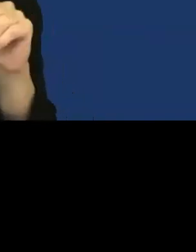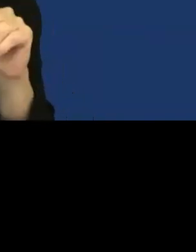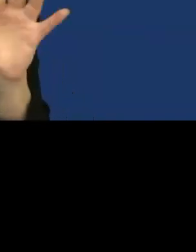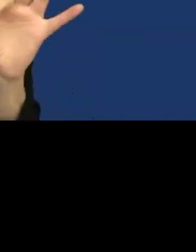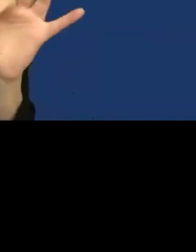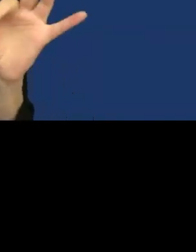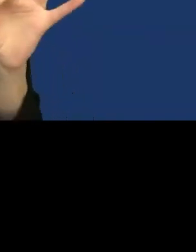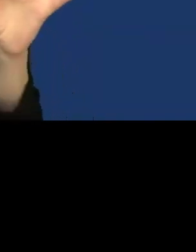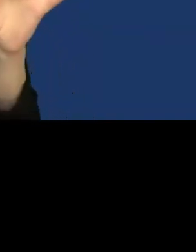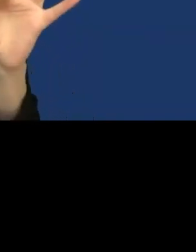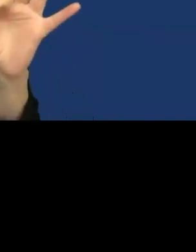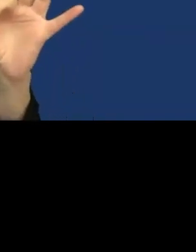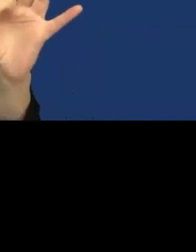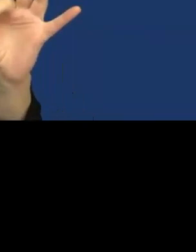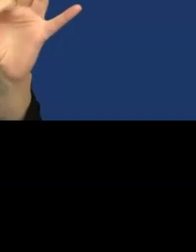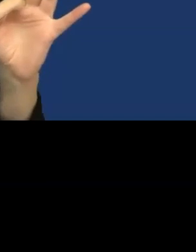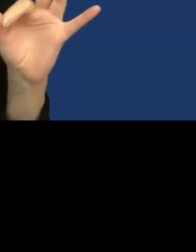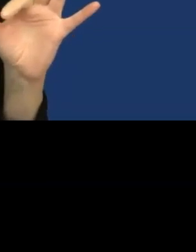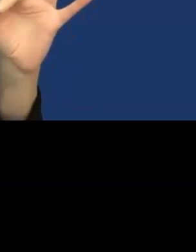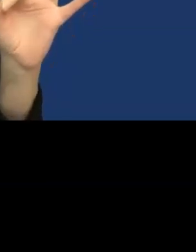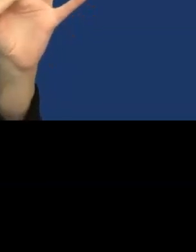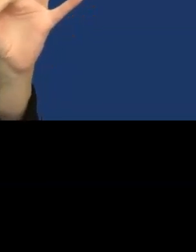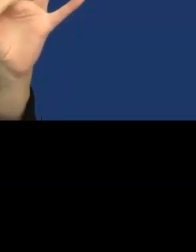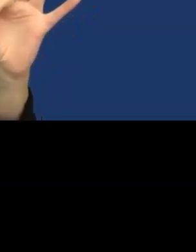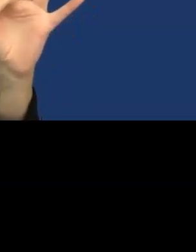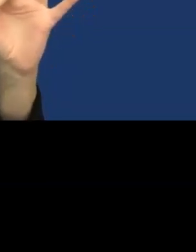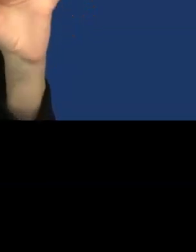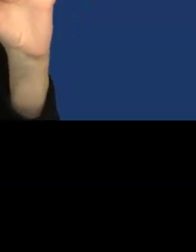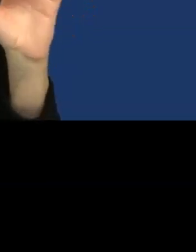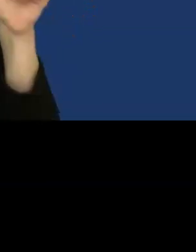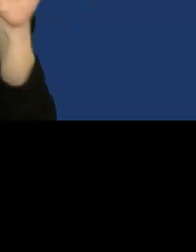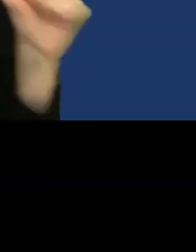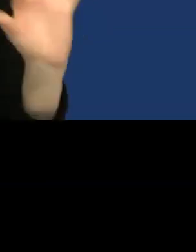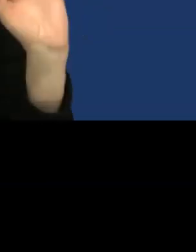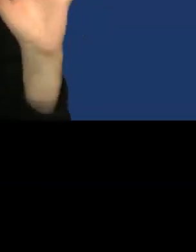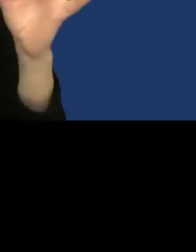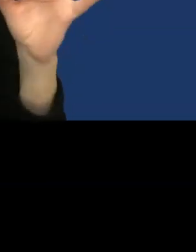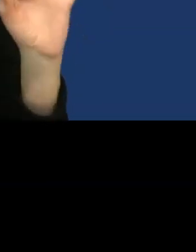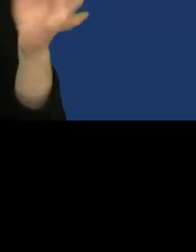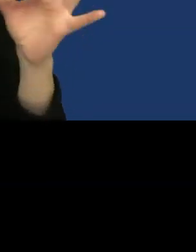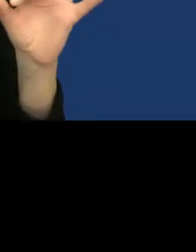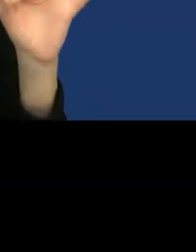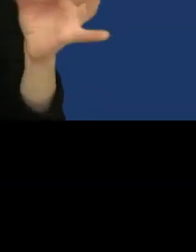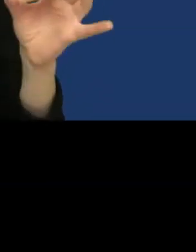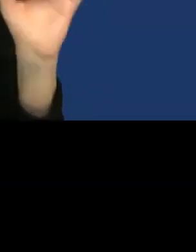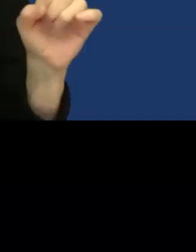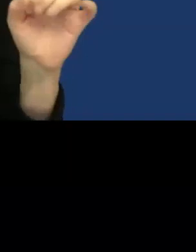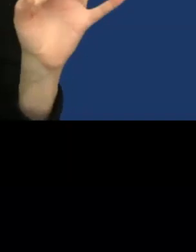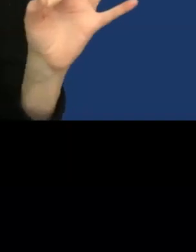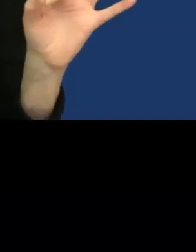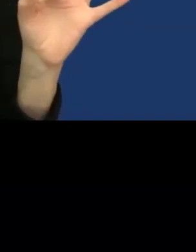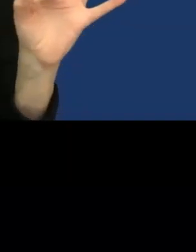But if you want to draw a line by switching motors on and off, if you place them closer together, the line will feel